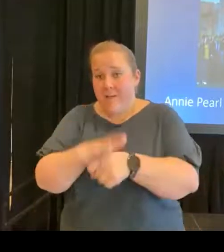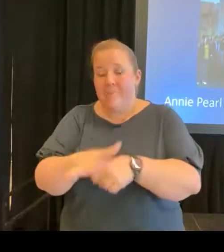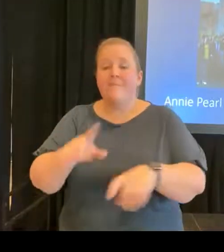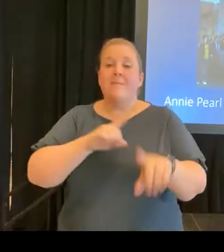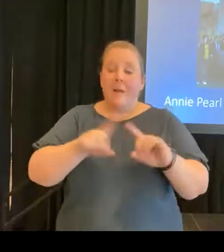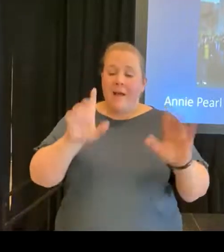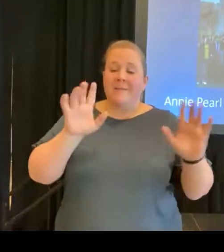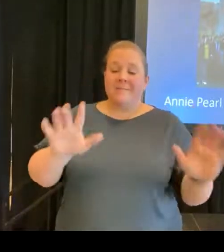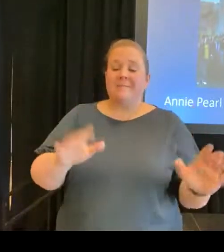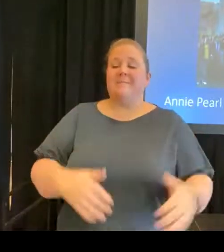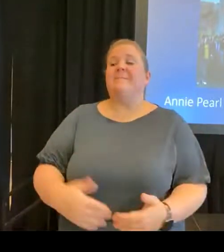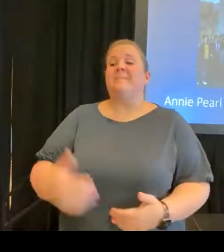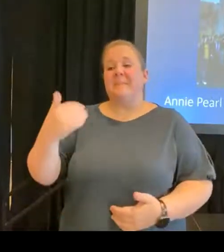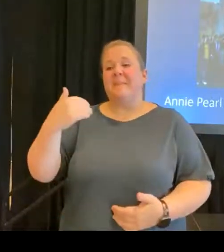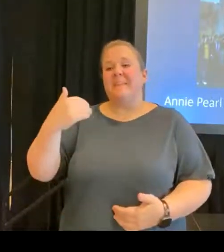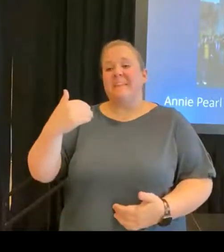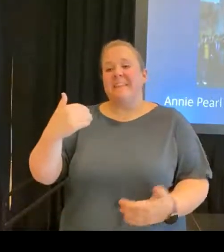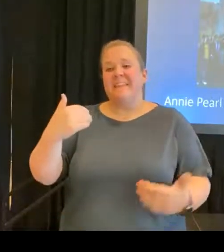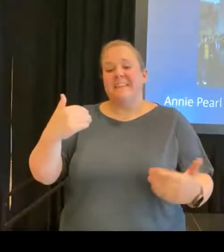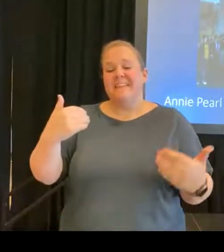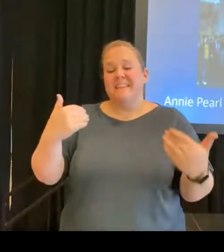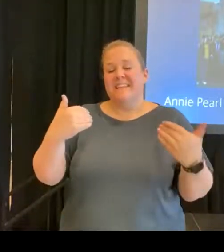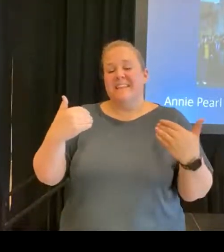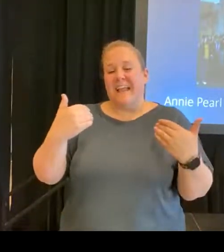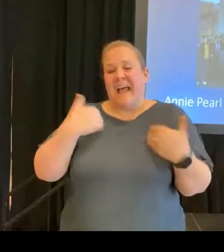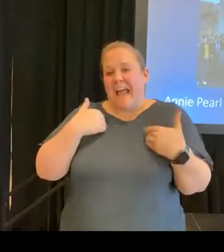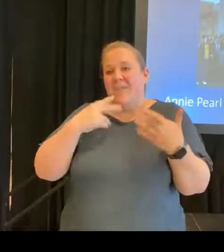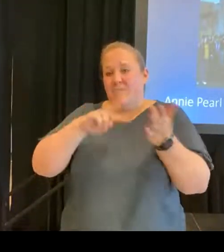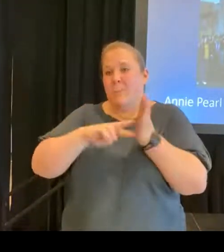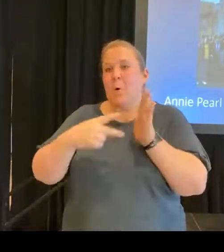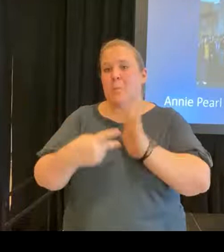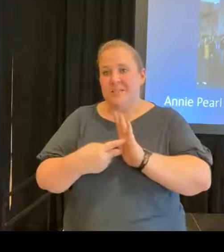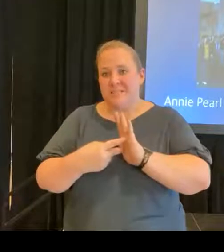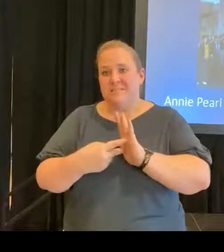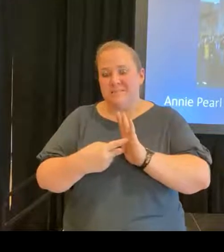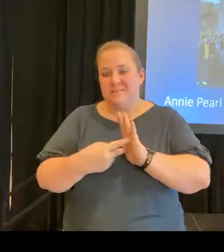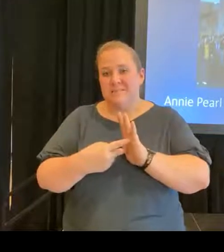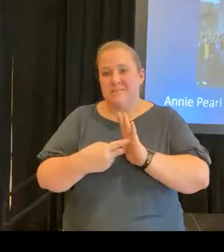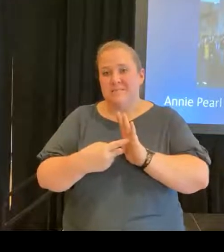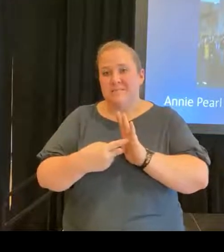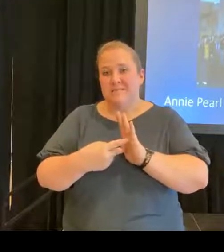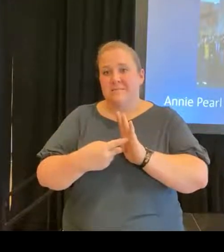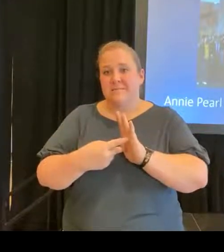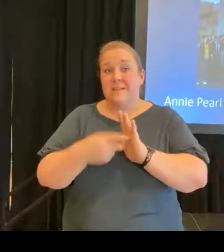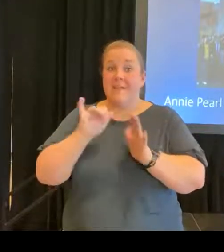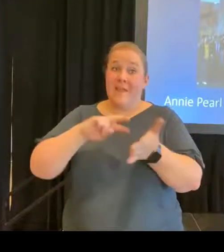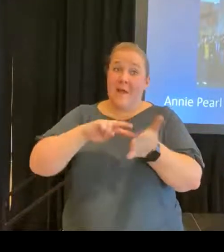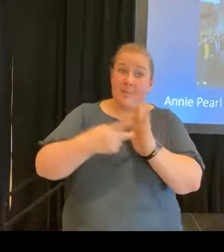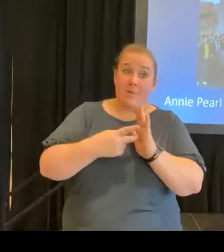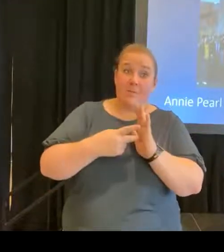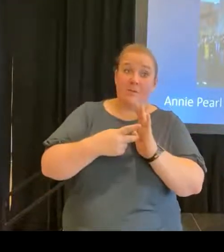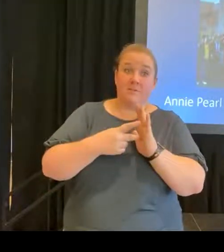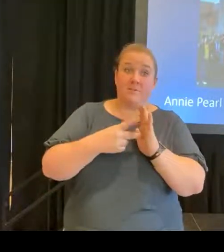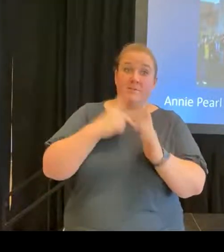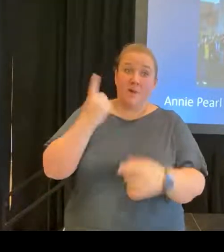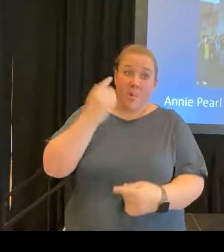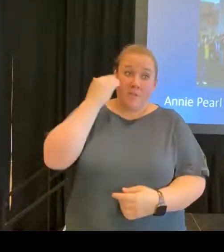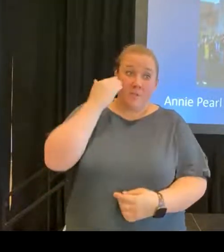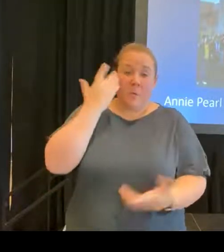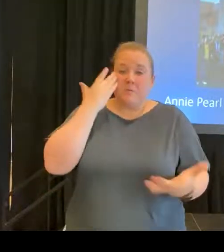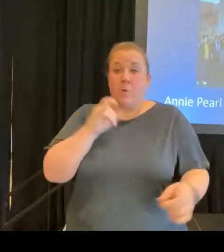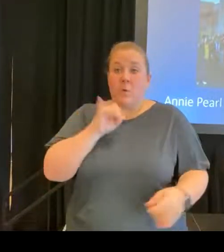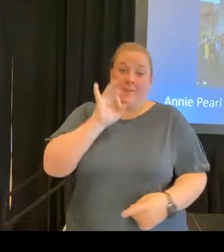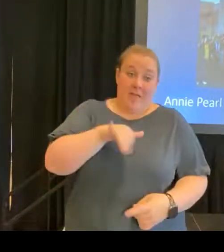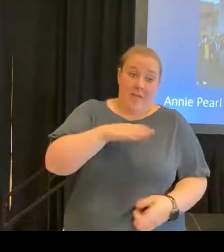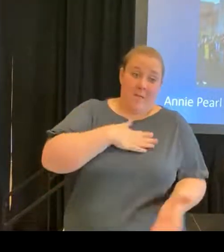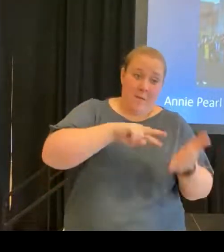But I have a purpose. I'm not sure what all the purposes are or whether that's my